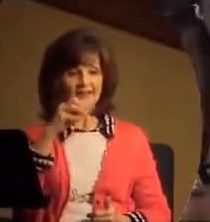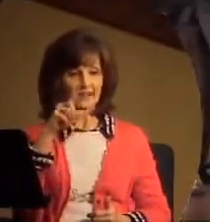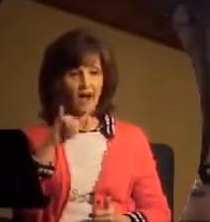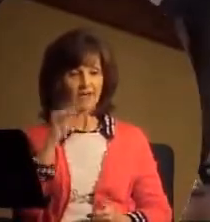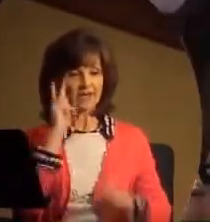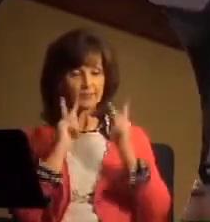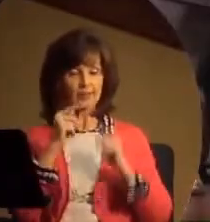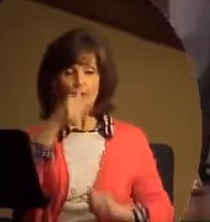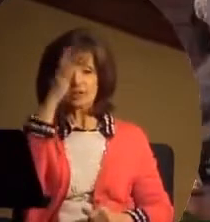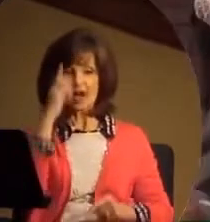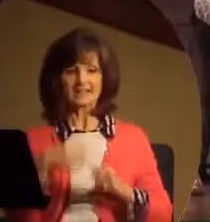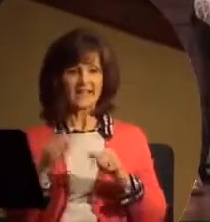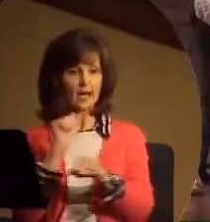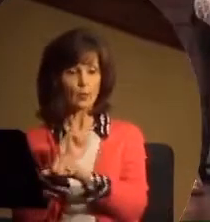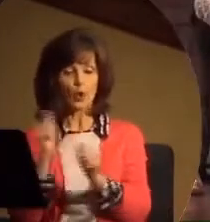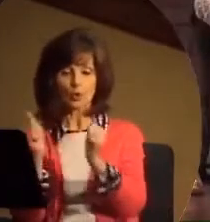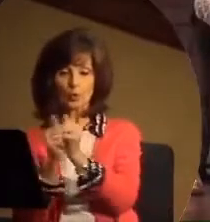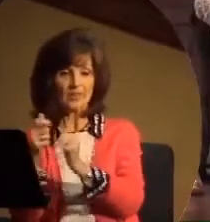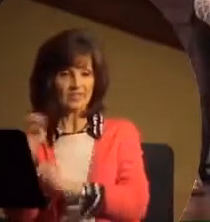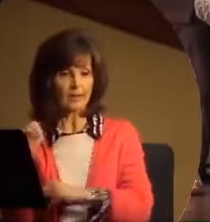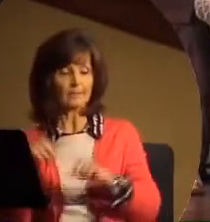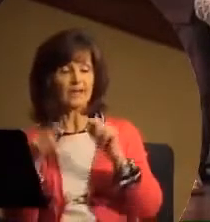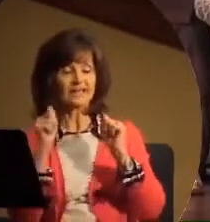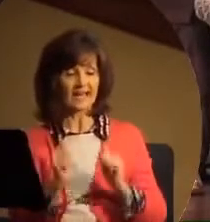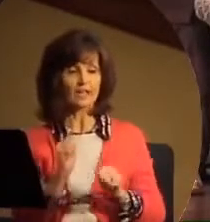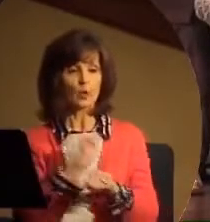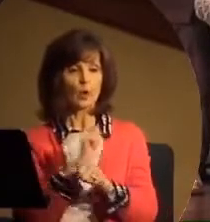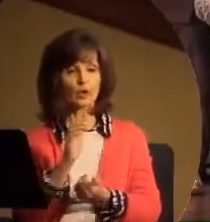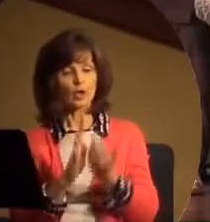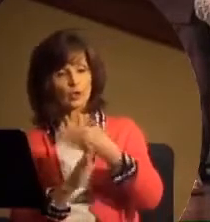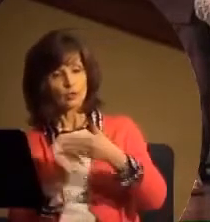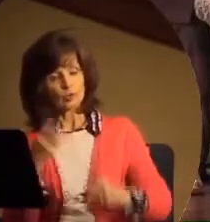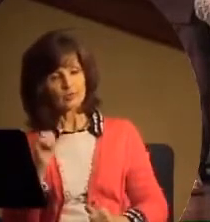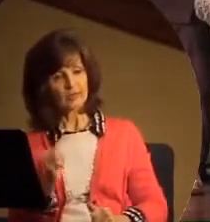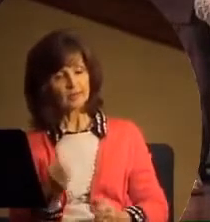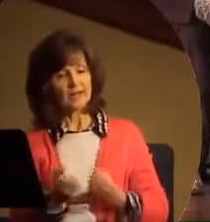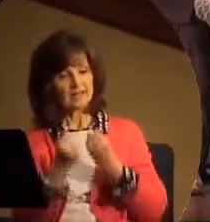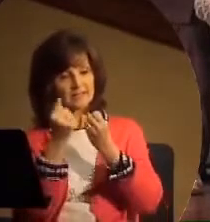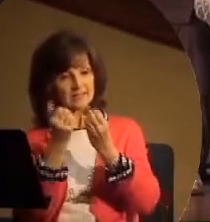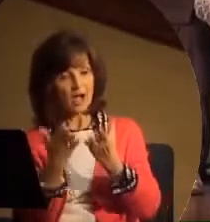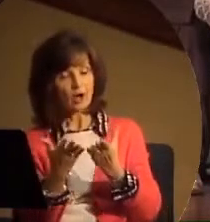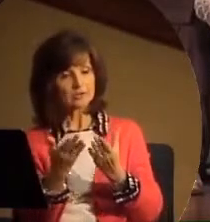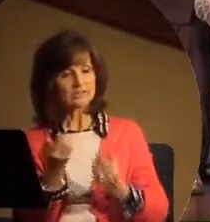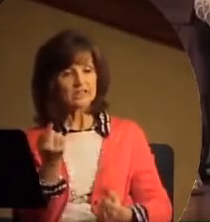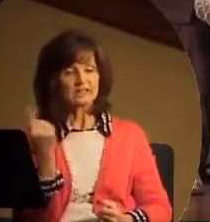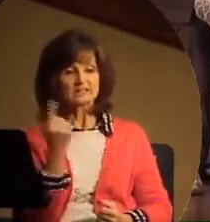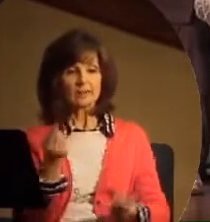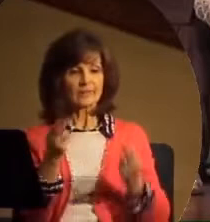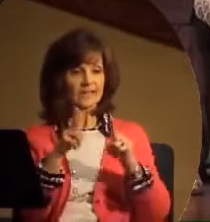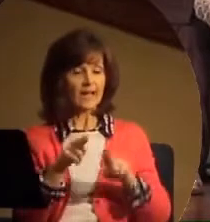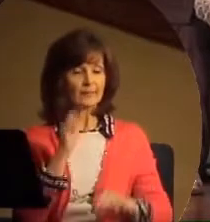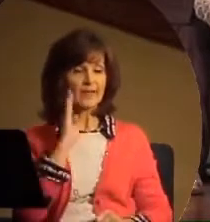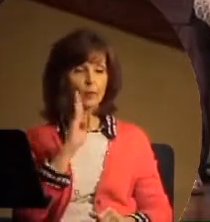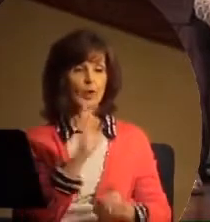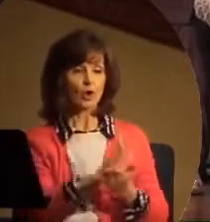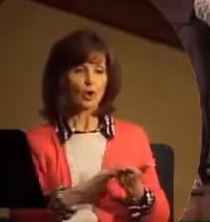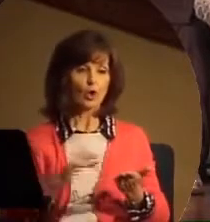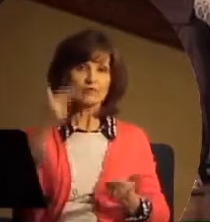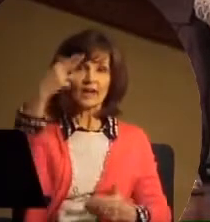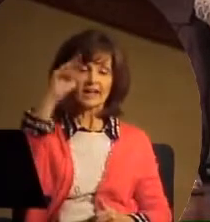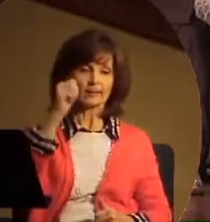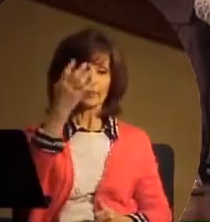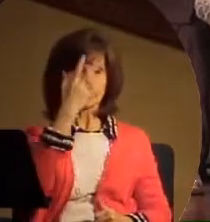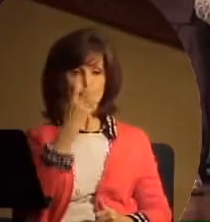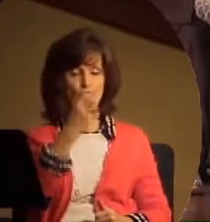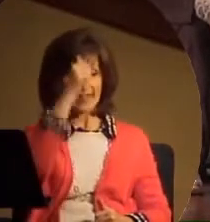can't work with them, but God can work through them to bring about an episode that'll cause Him to be glorified. The wrath